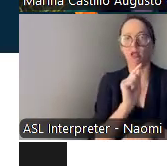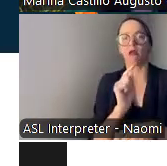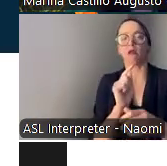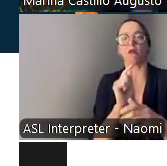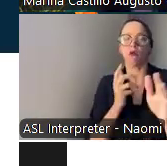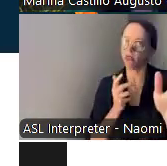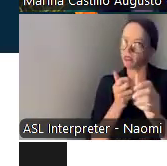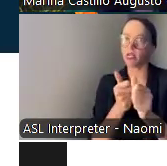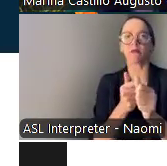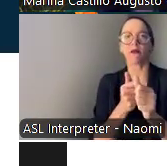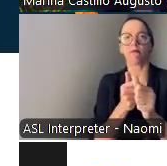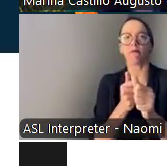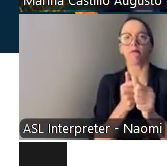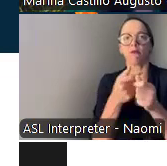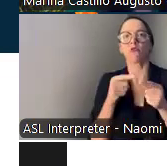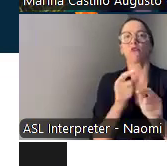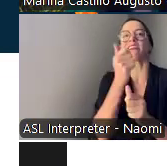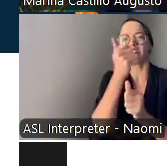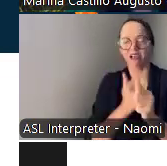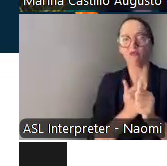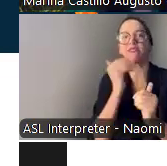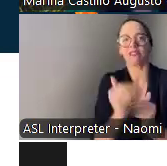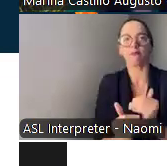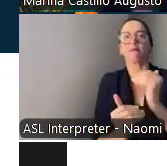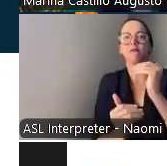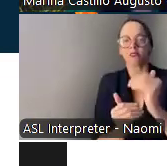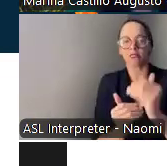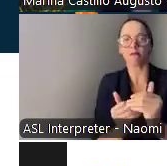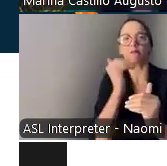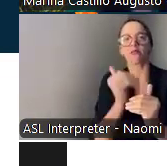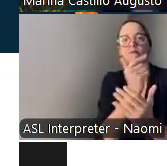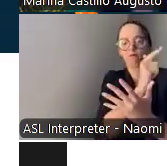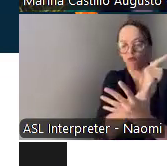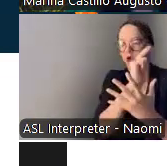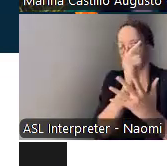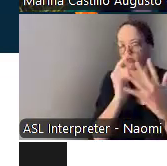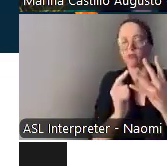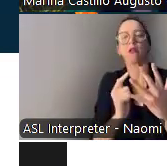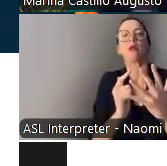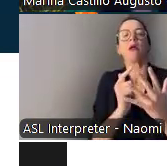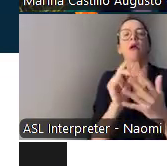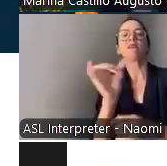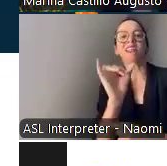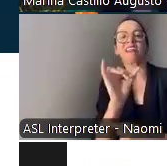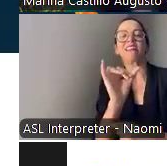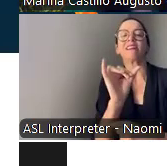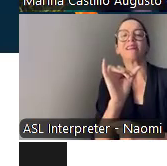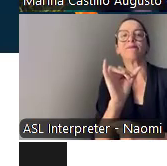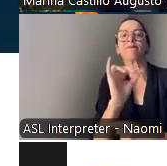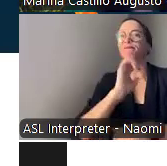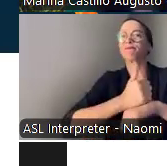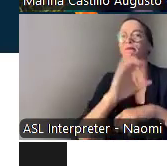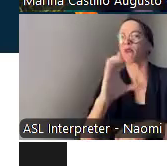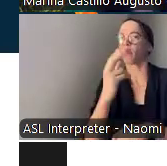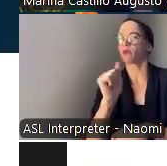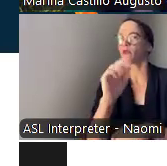from establishing the charter to recruitment and outreach of the members, and what needs are